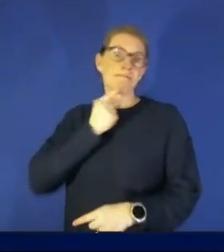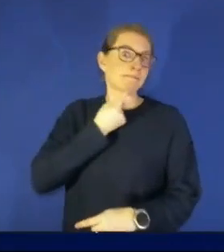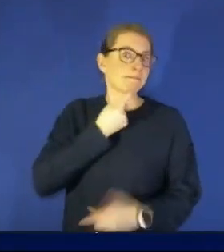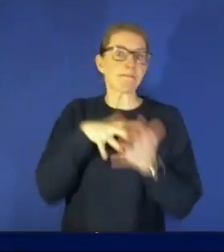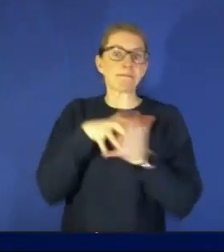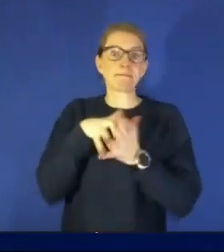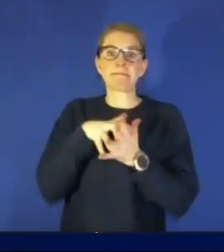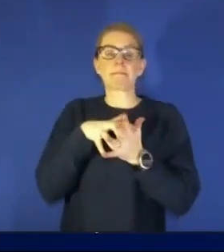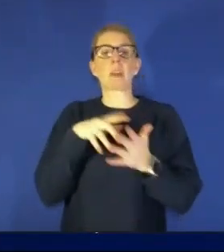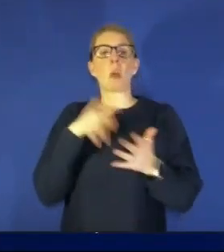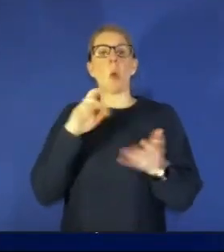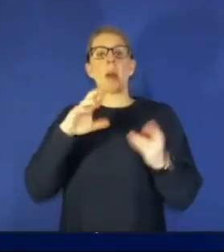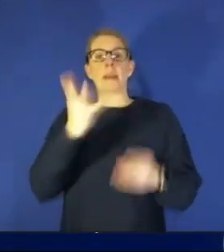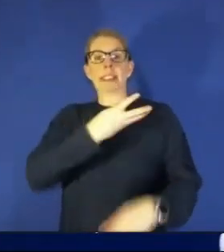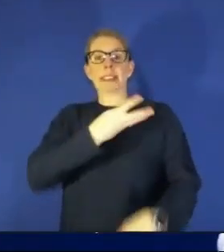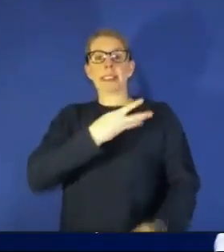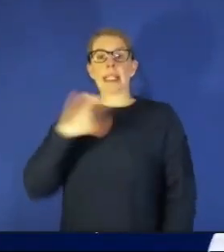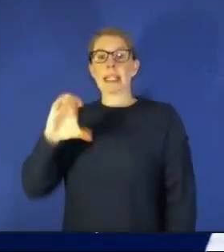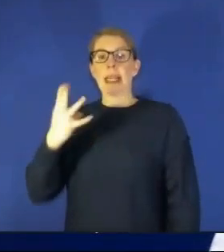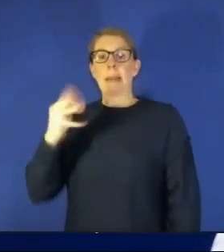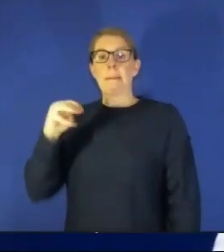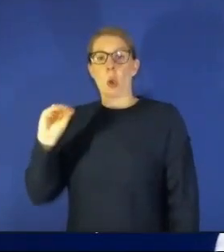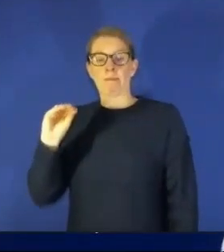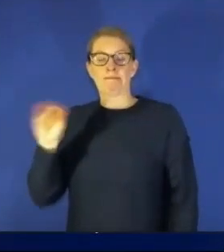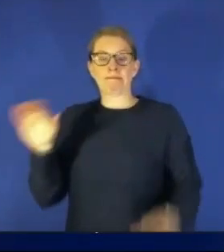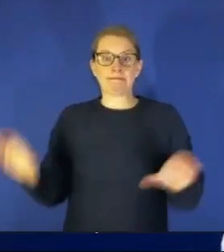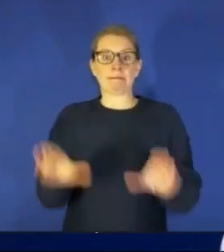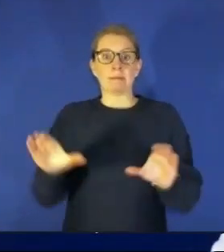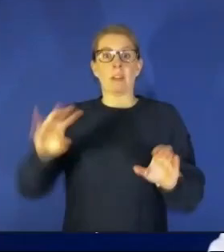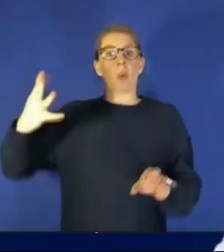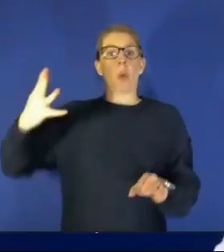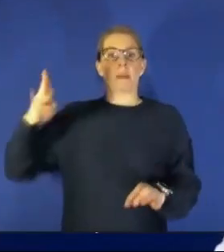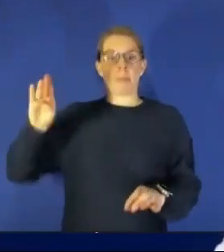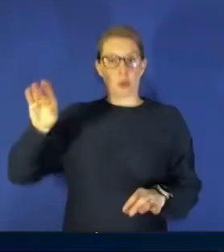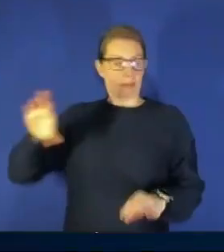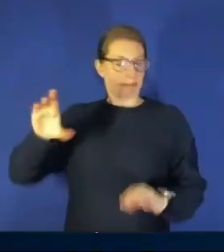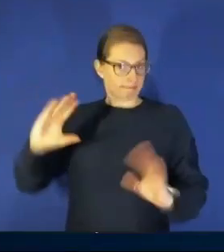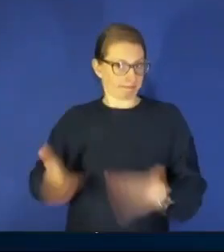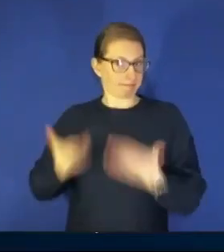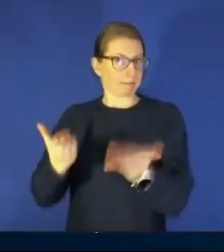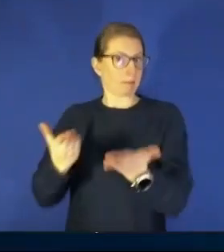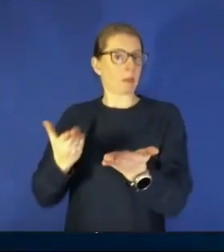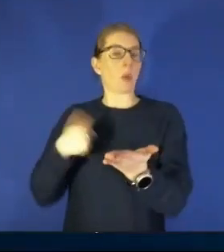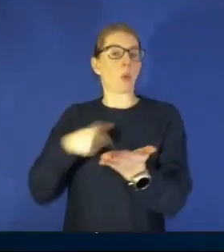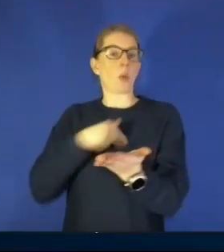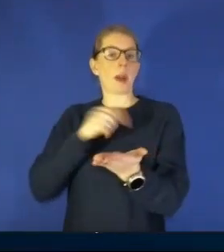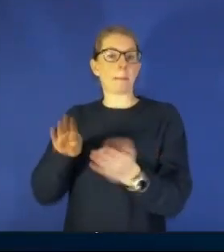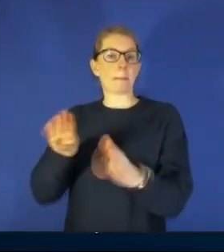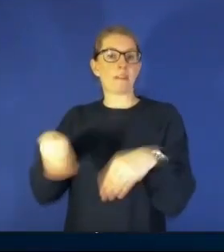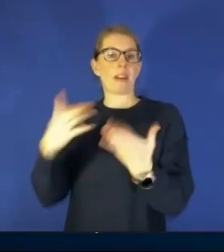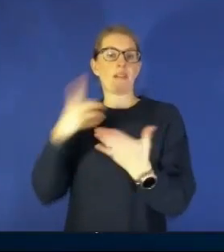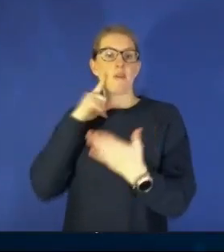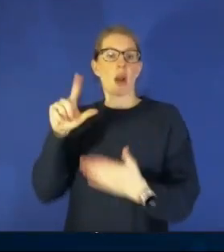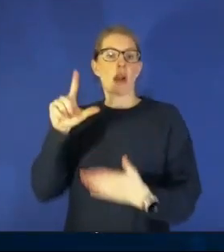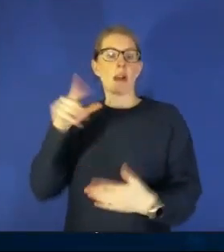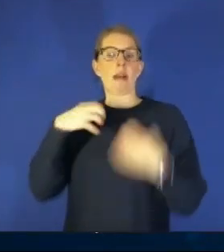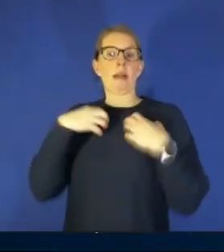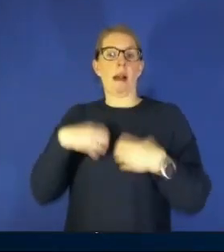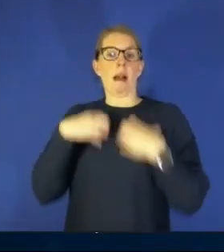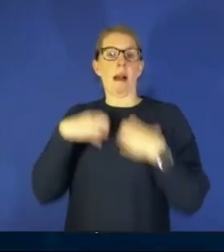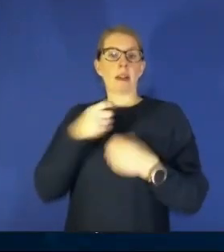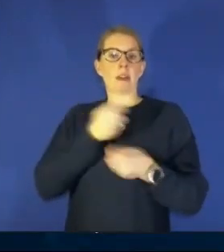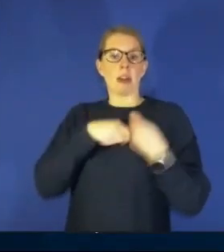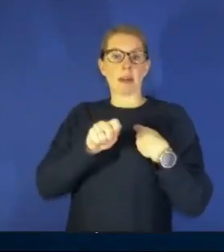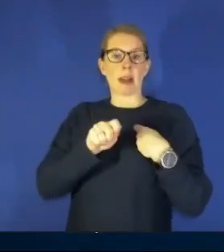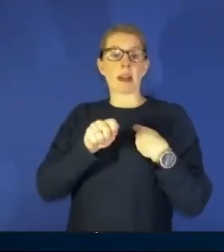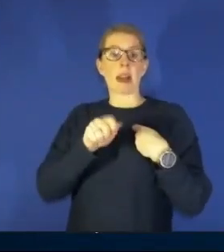chemotherapy. For that, the fourth booster Hawkeye, we're saying, yeah, let's go ahead. And we're giving fourth booster shots now to all of our lung transplant And patients. age is not a factor with that, correct?